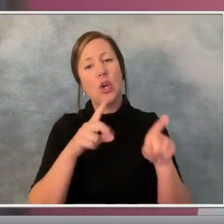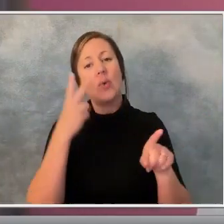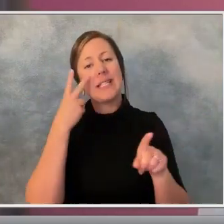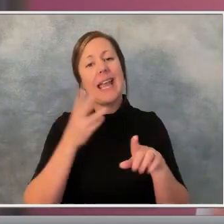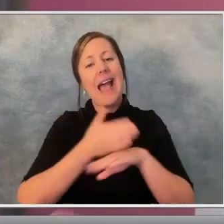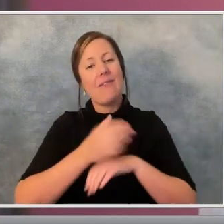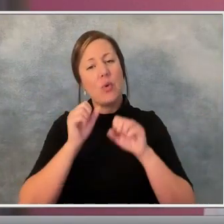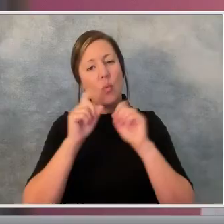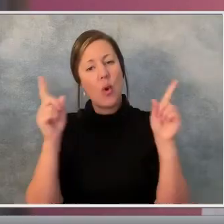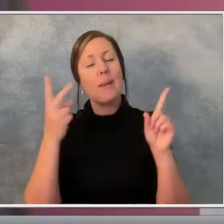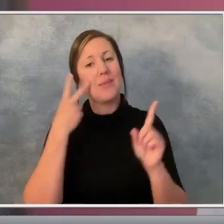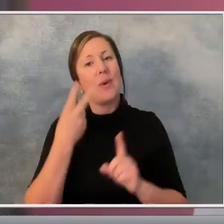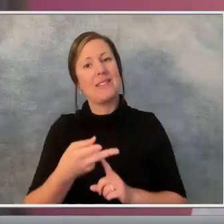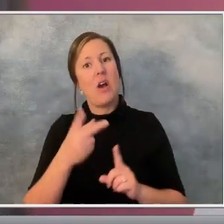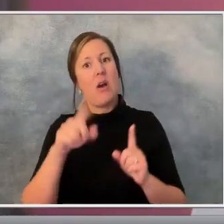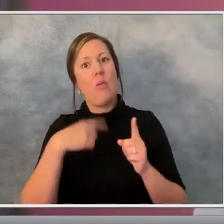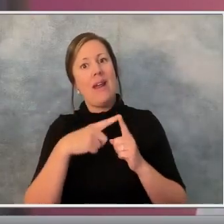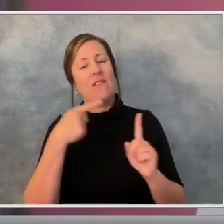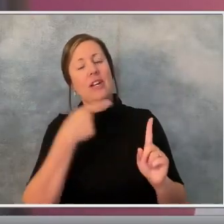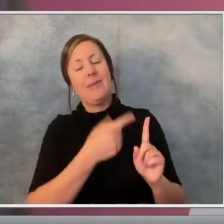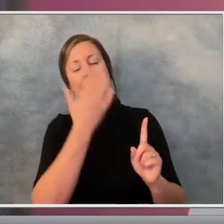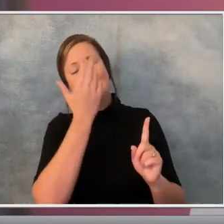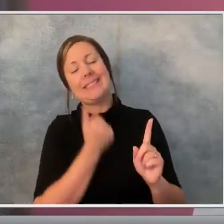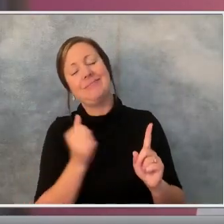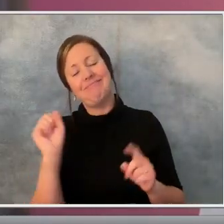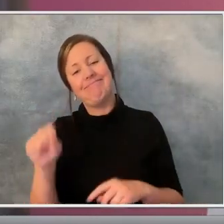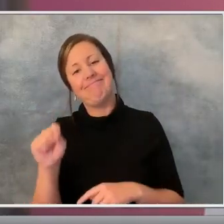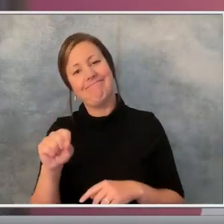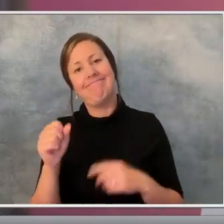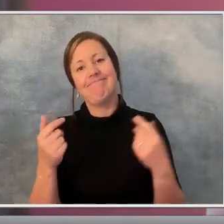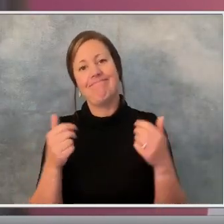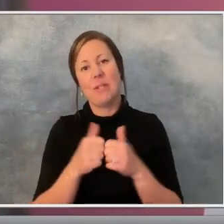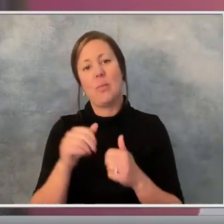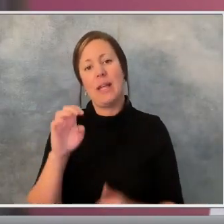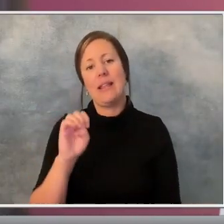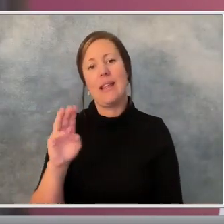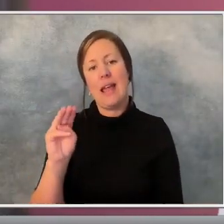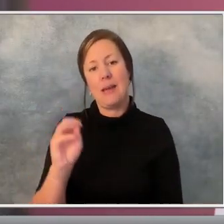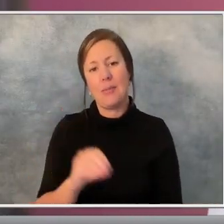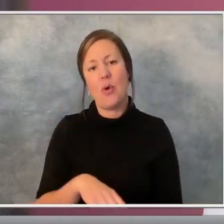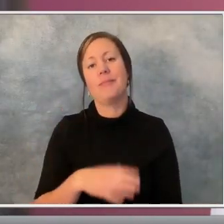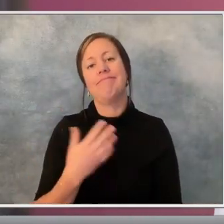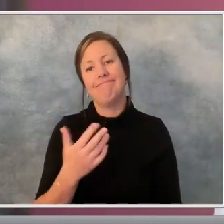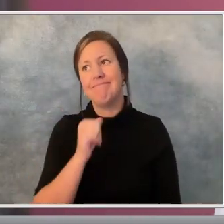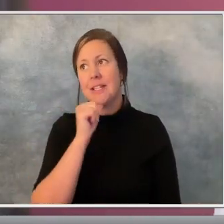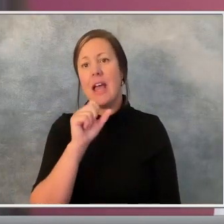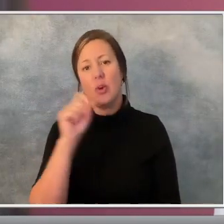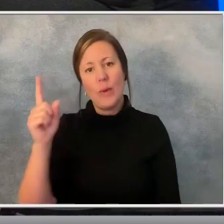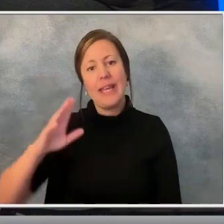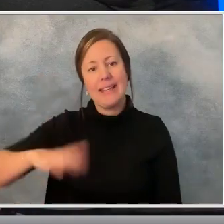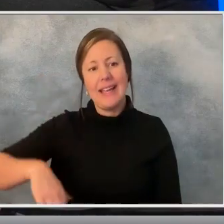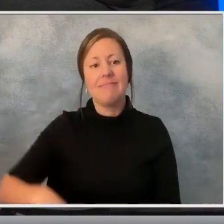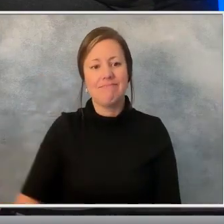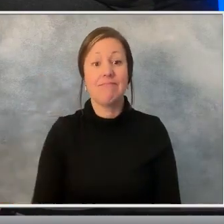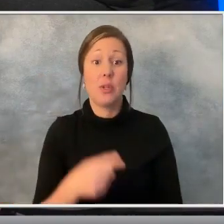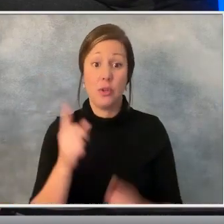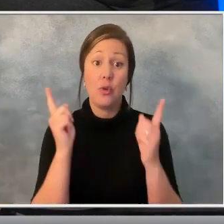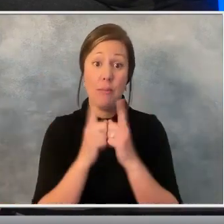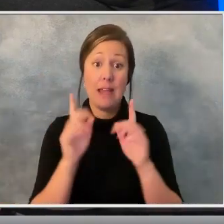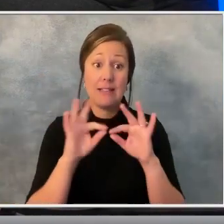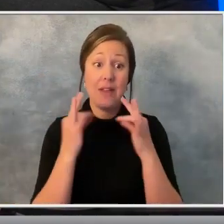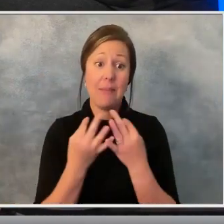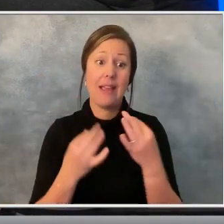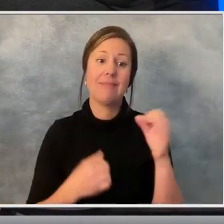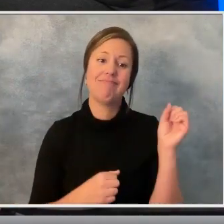him during kind of the worst moment when he had ECMO and was unconscious. And You met his family. correct. Under the